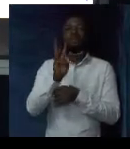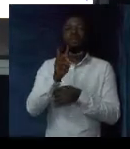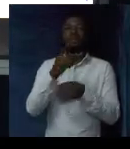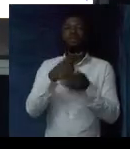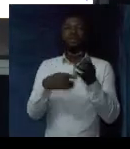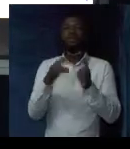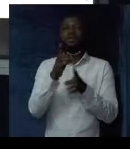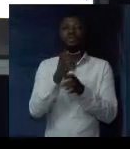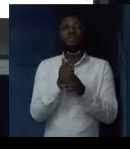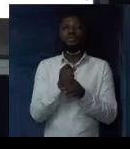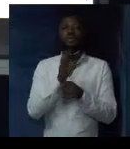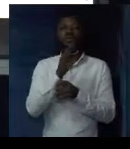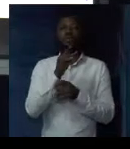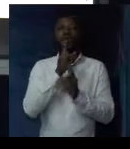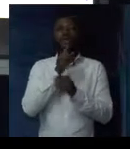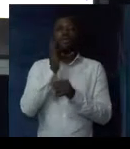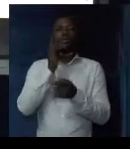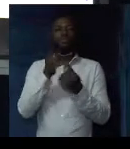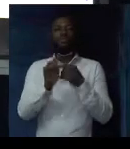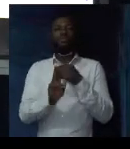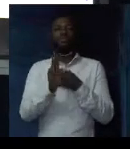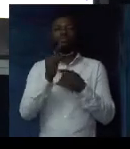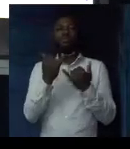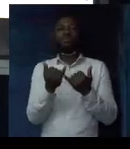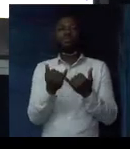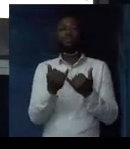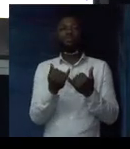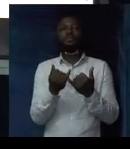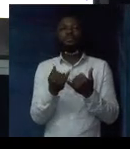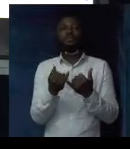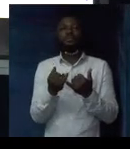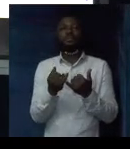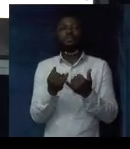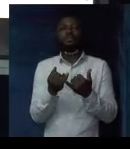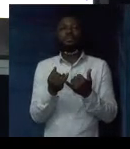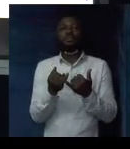is 56. What did you get? Your answer should be popping up on your paper right about now.